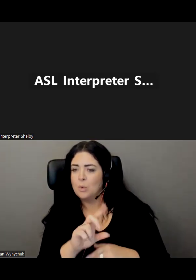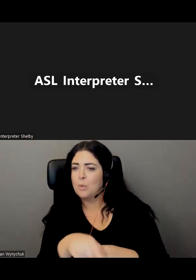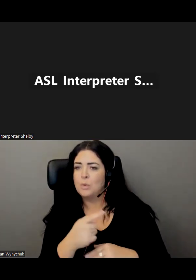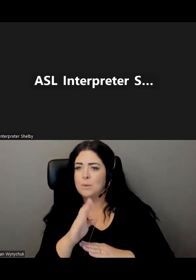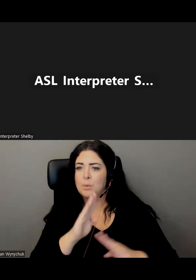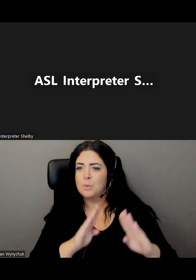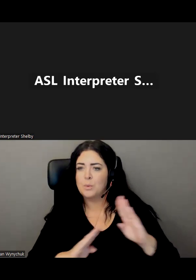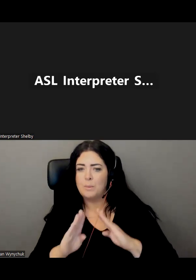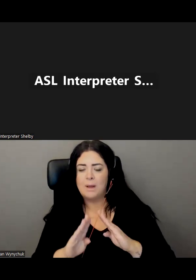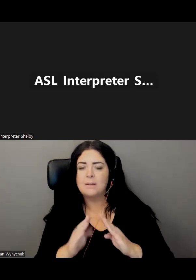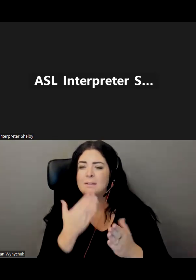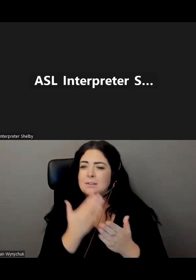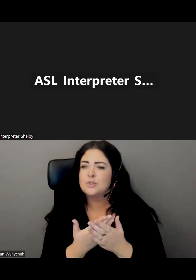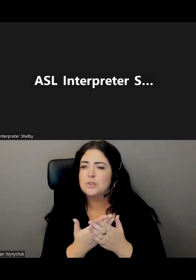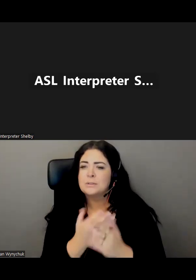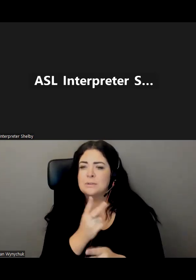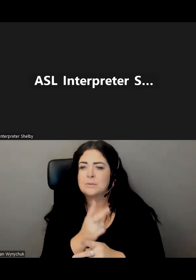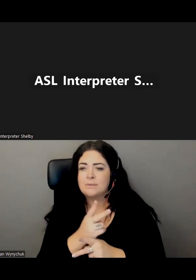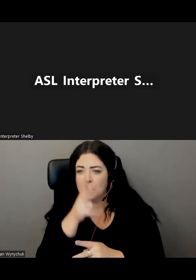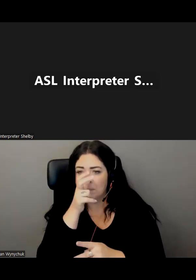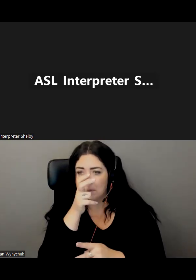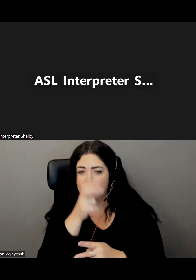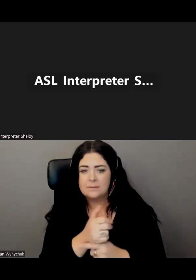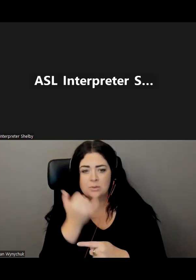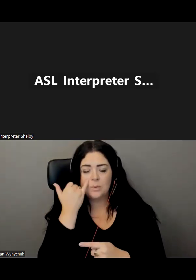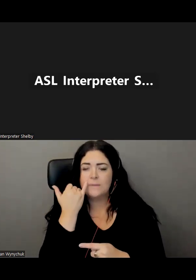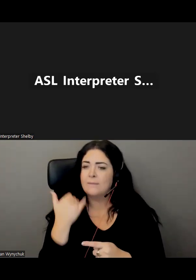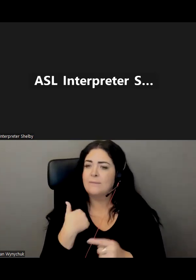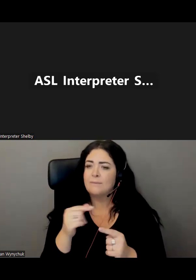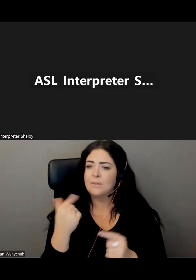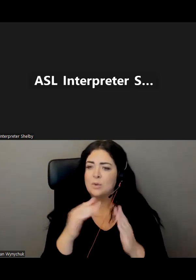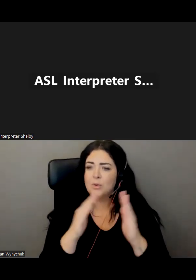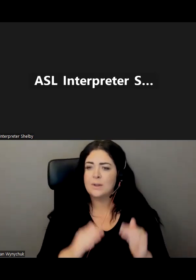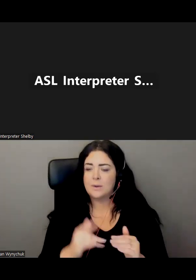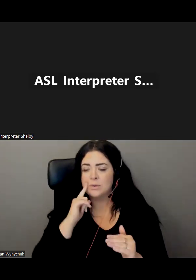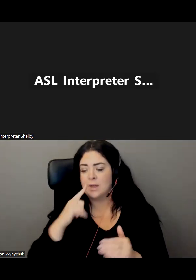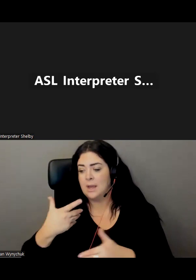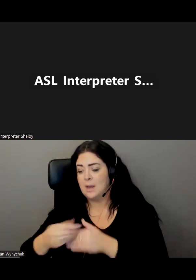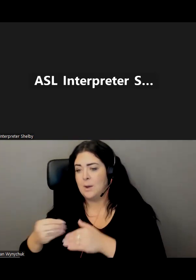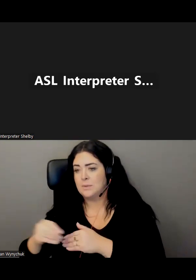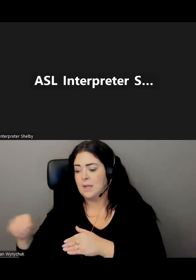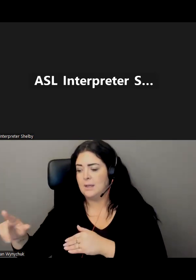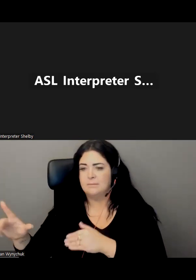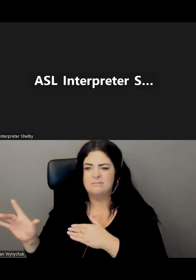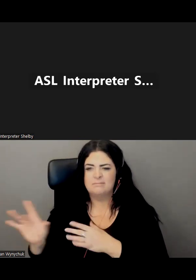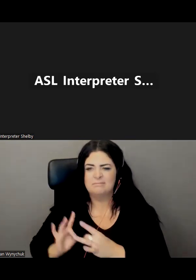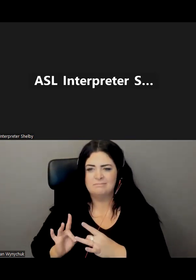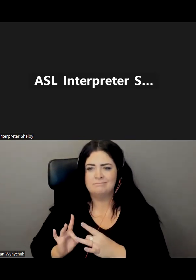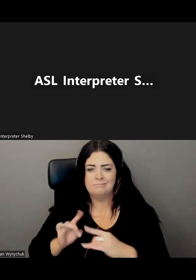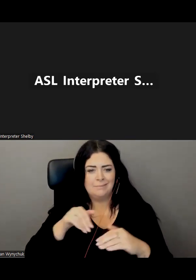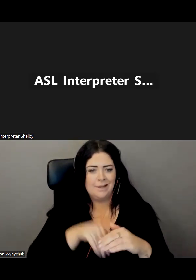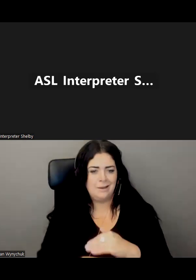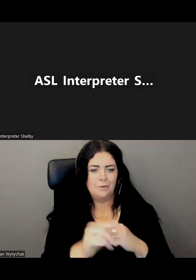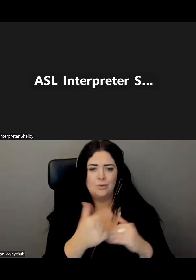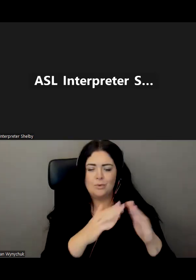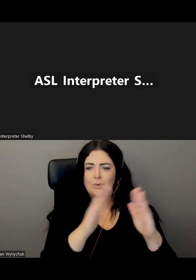also helps with pests. So sometimes if you're growing in a greenhouse, if you're outdoors, a lot of little pests can actually stick onto your clothing.